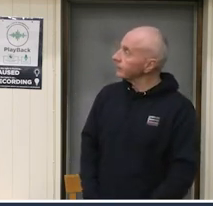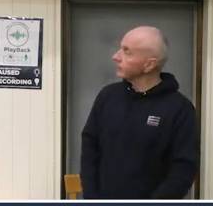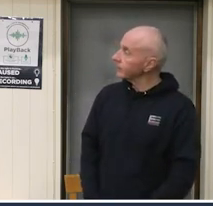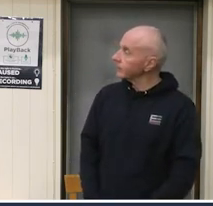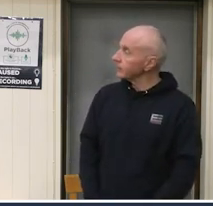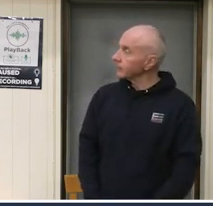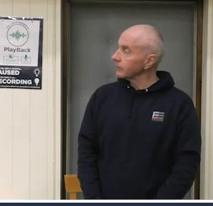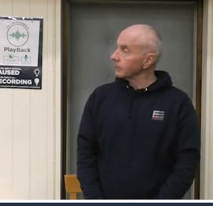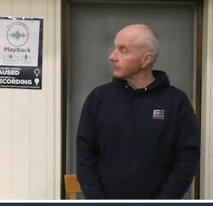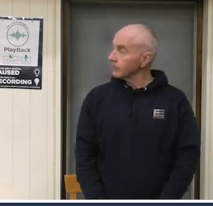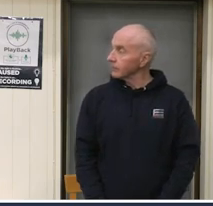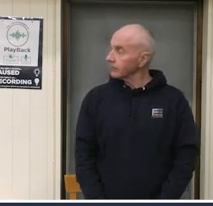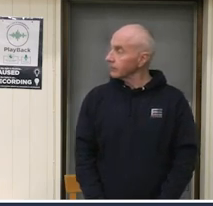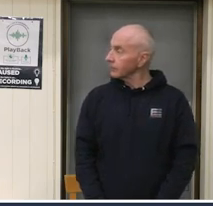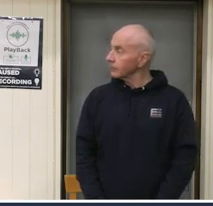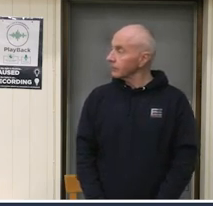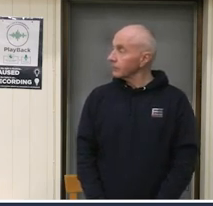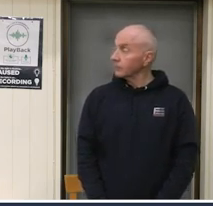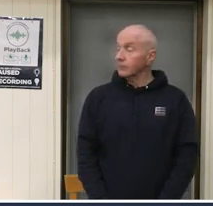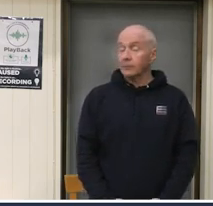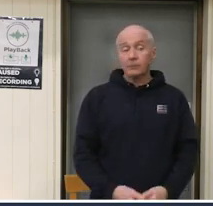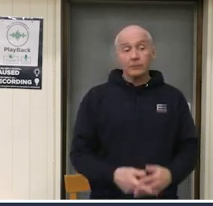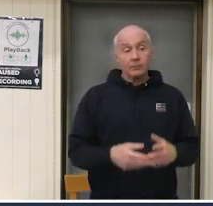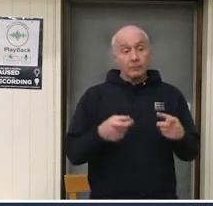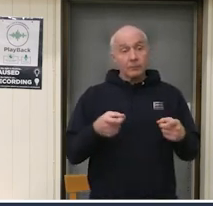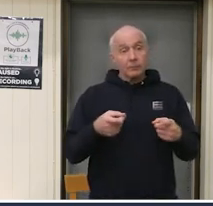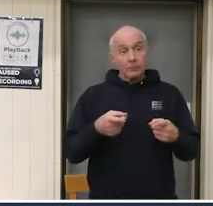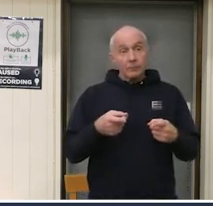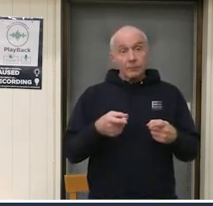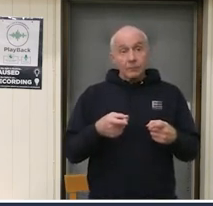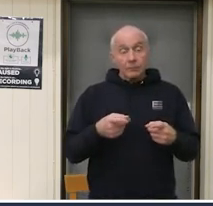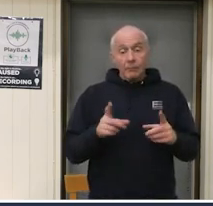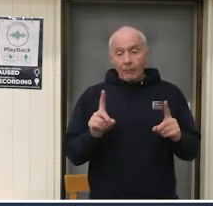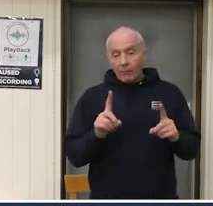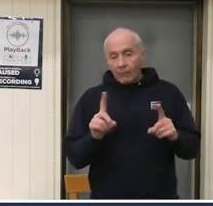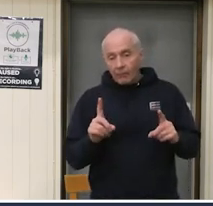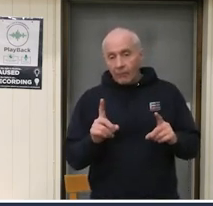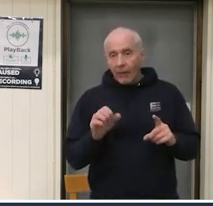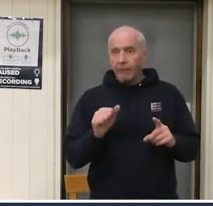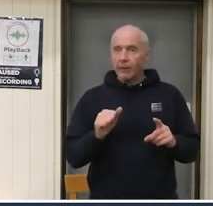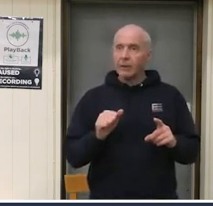back in last February, they reported that they had got